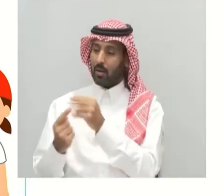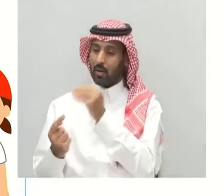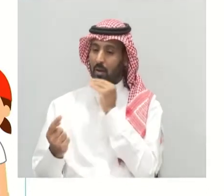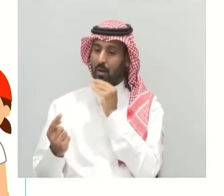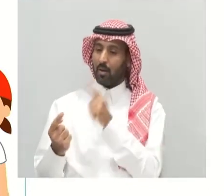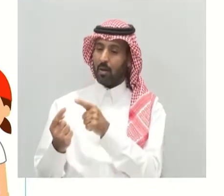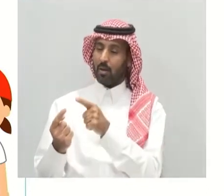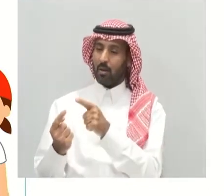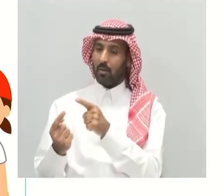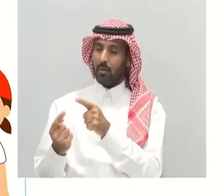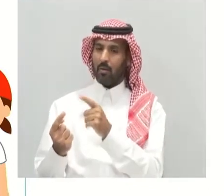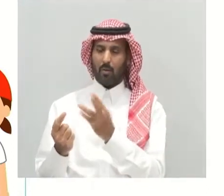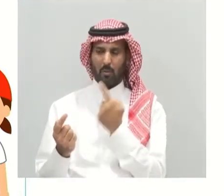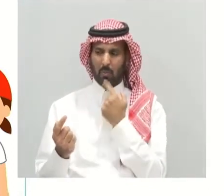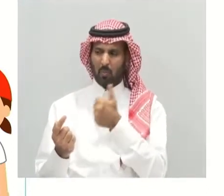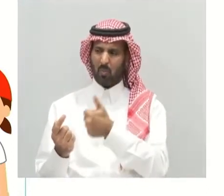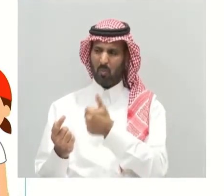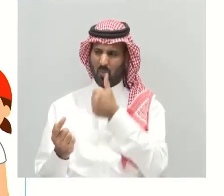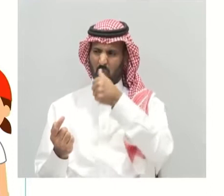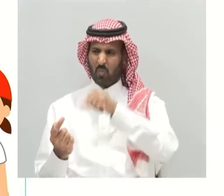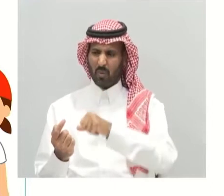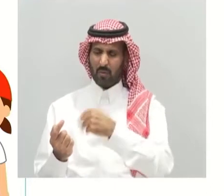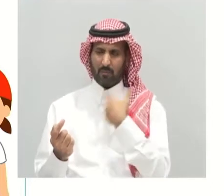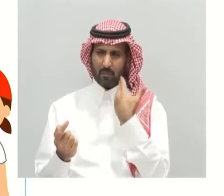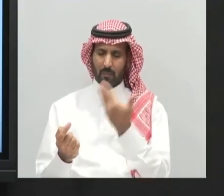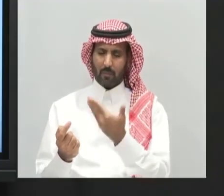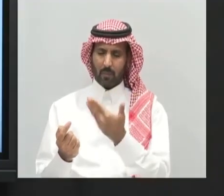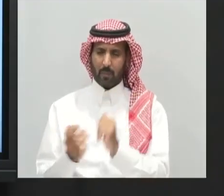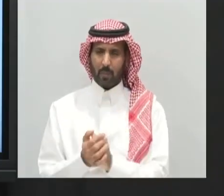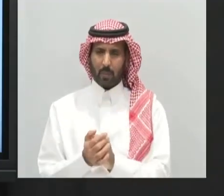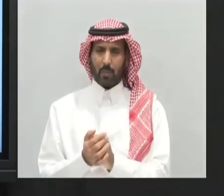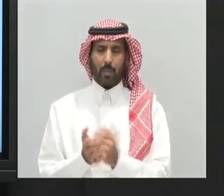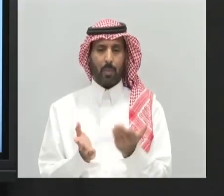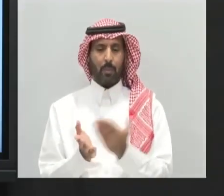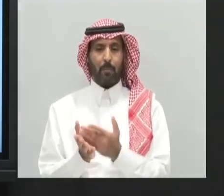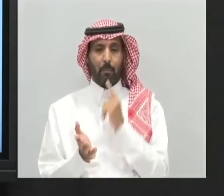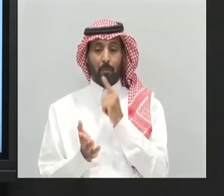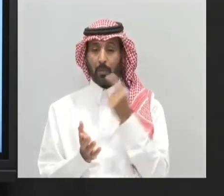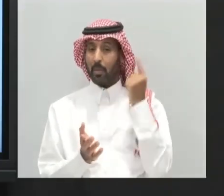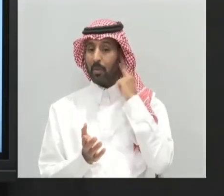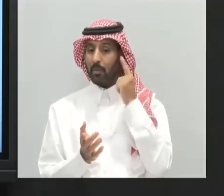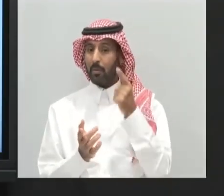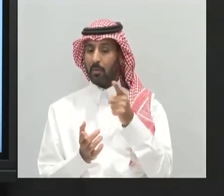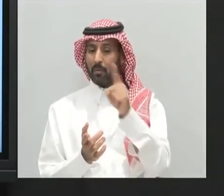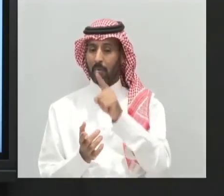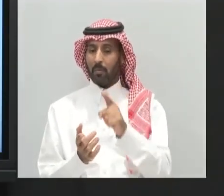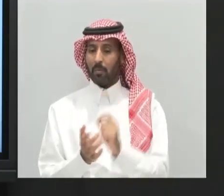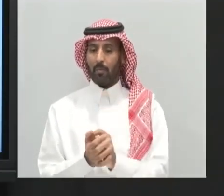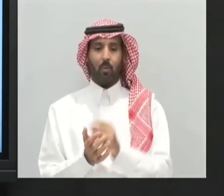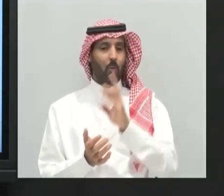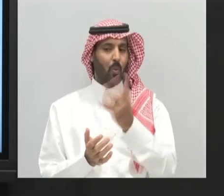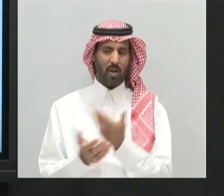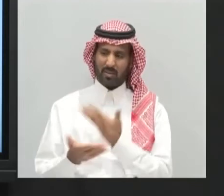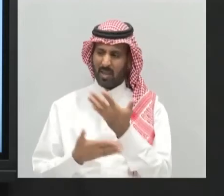also to give or make a comment. So we did listen to a question like this.